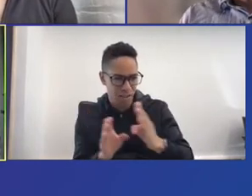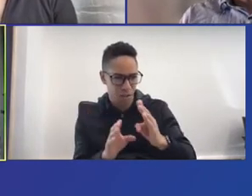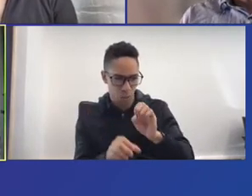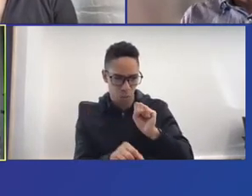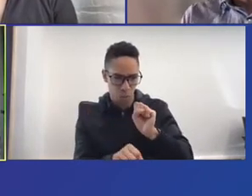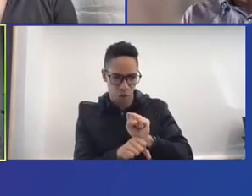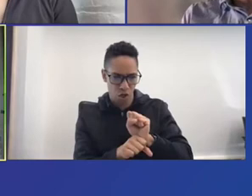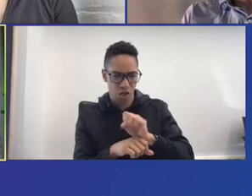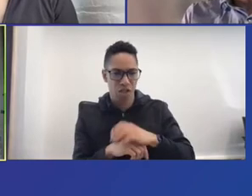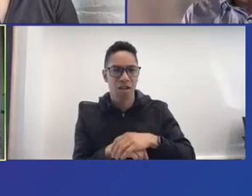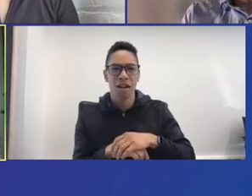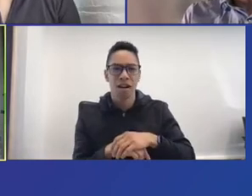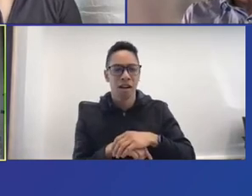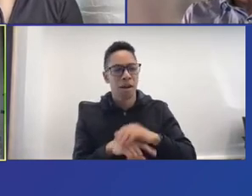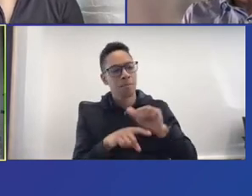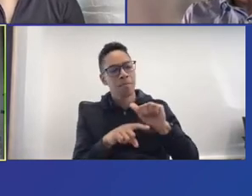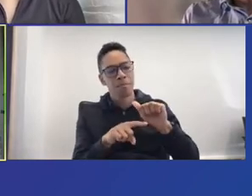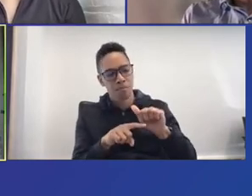It's a practice."